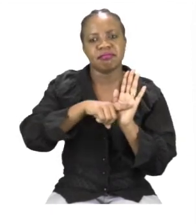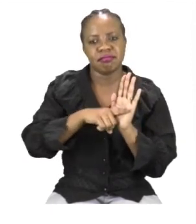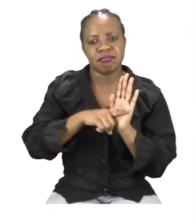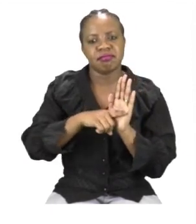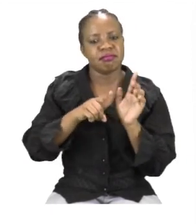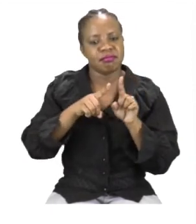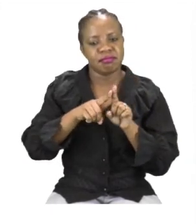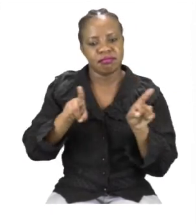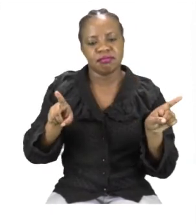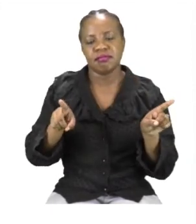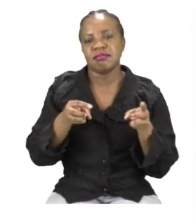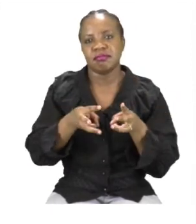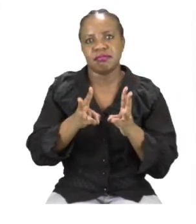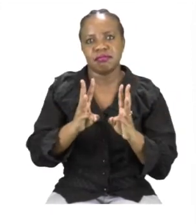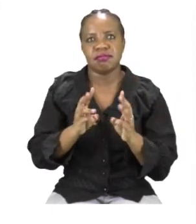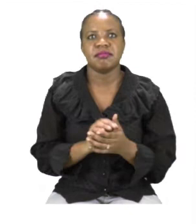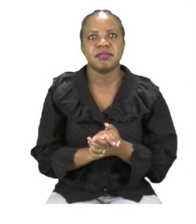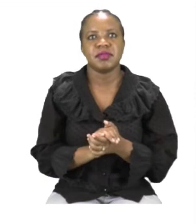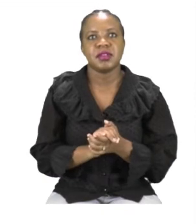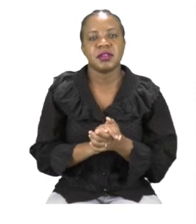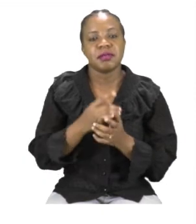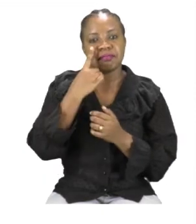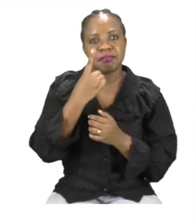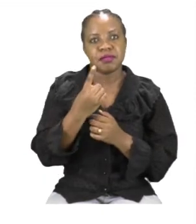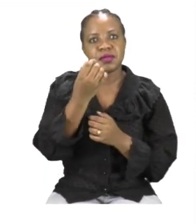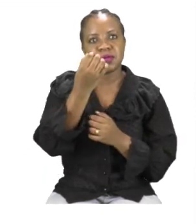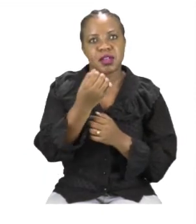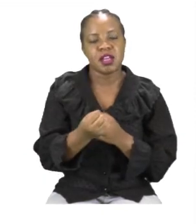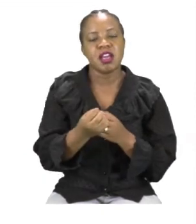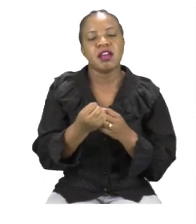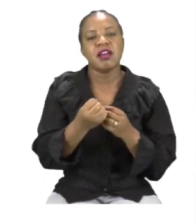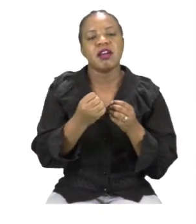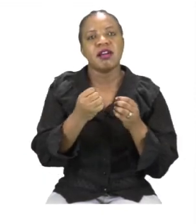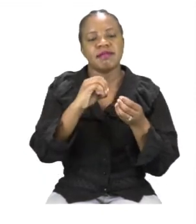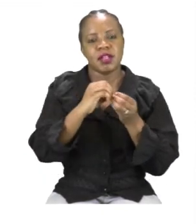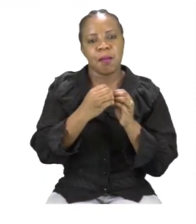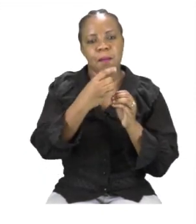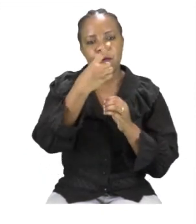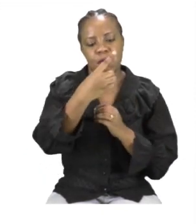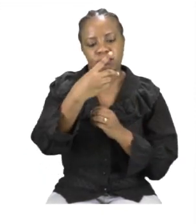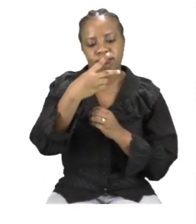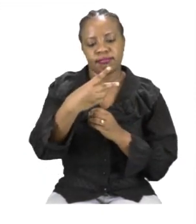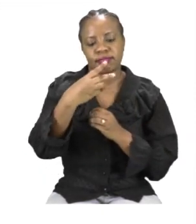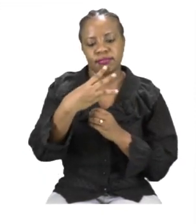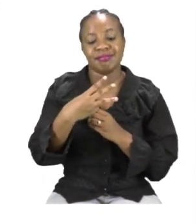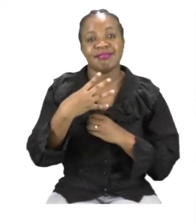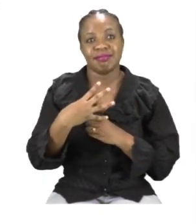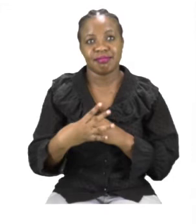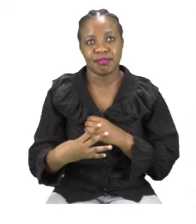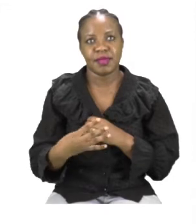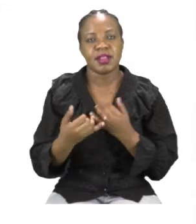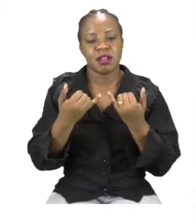are 4 numbers, but there are many sums. So I'm going to help you with at least 1 for